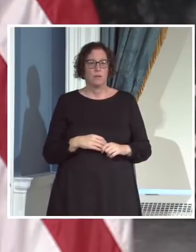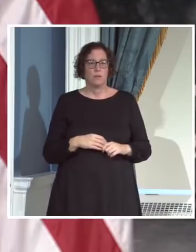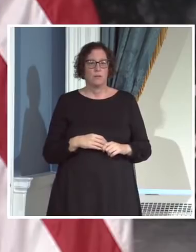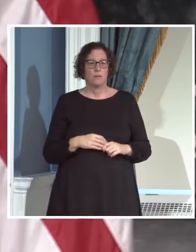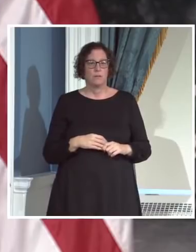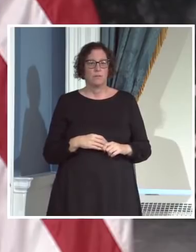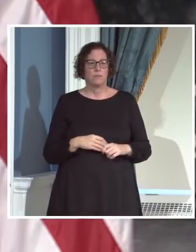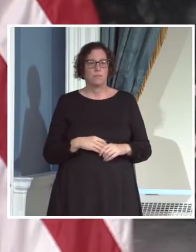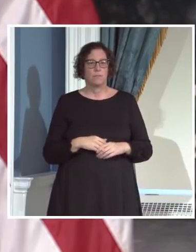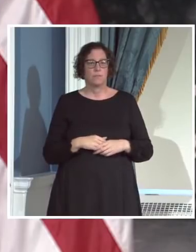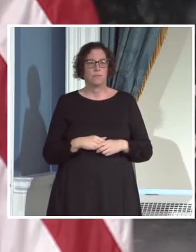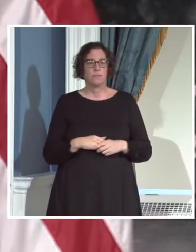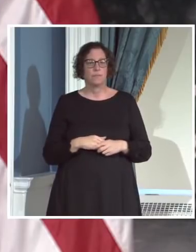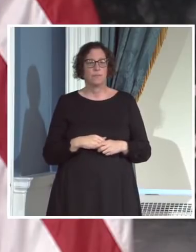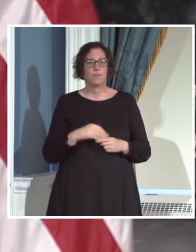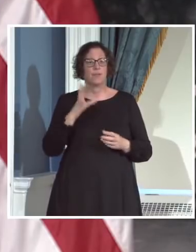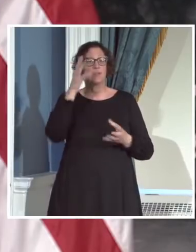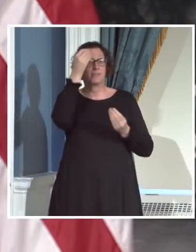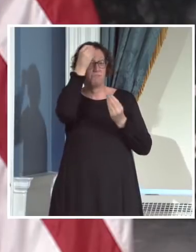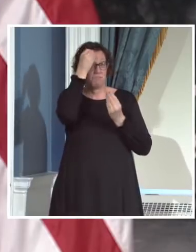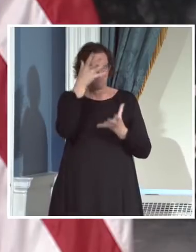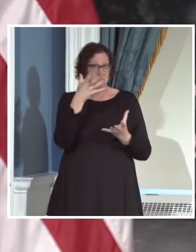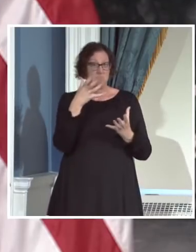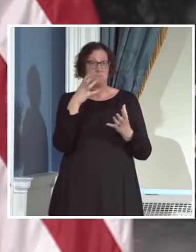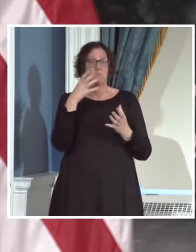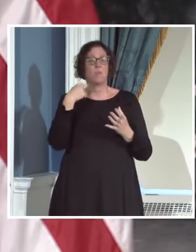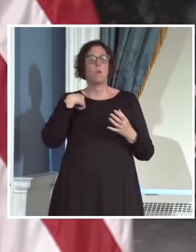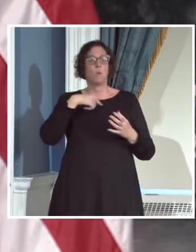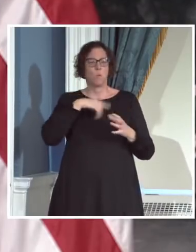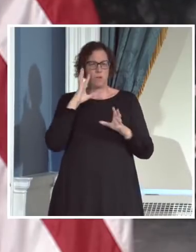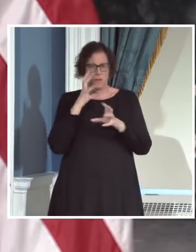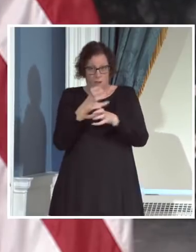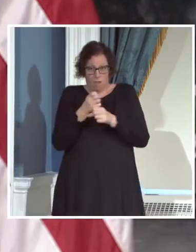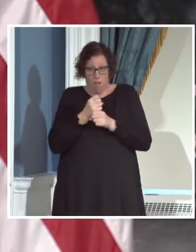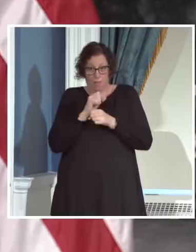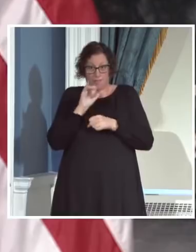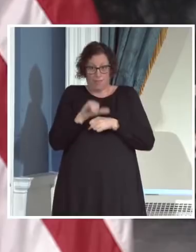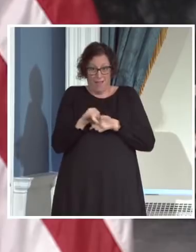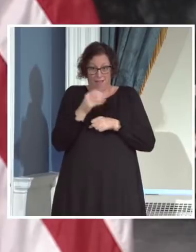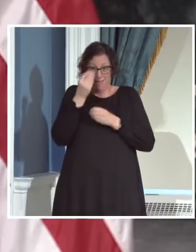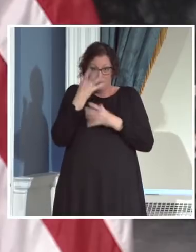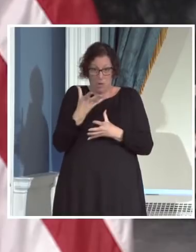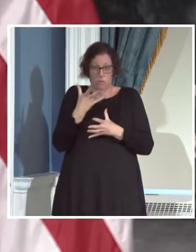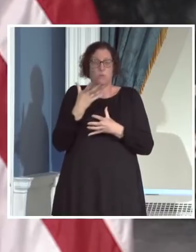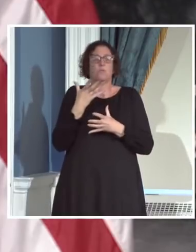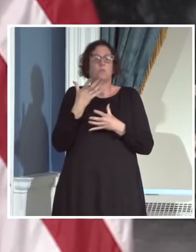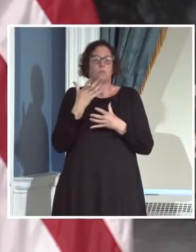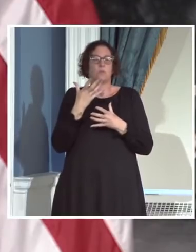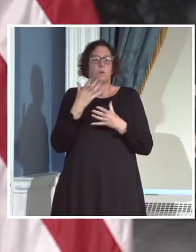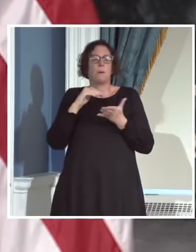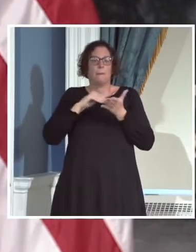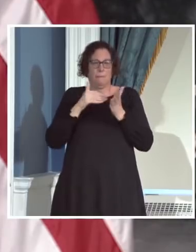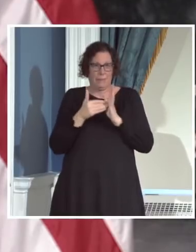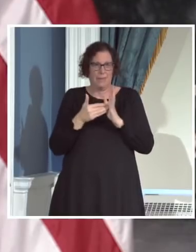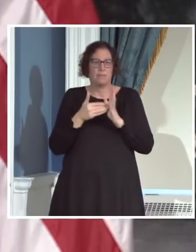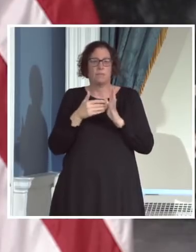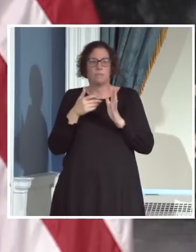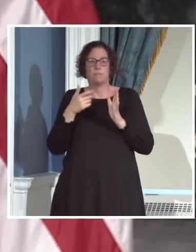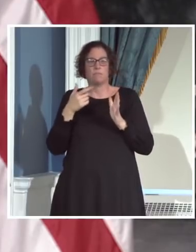have received during this crisis is that all the pieces have to fit if you're going to save every life.